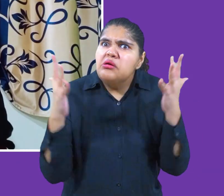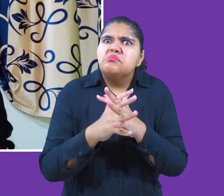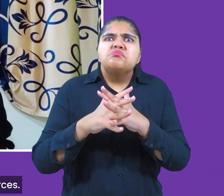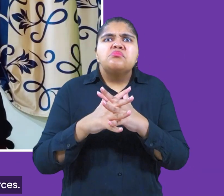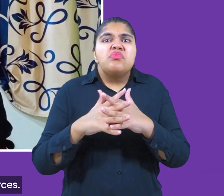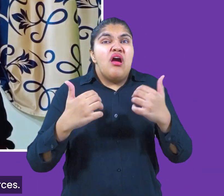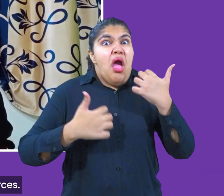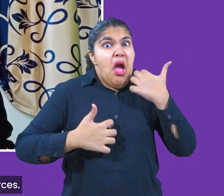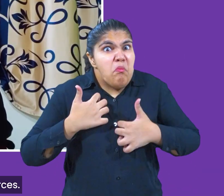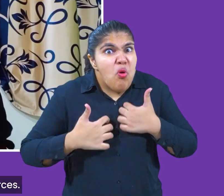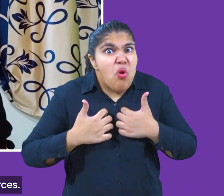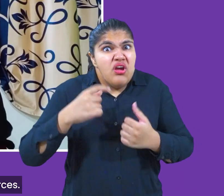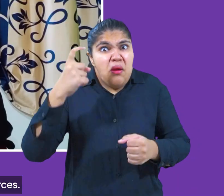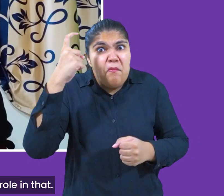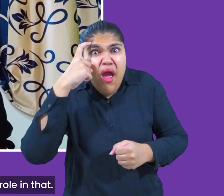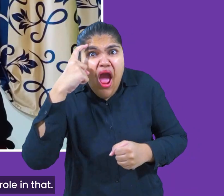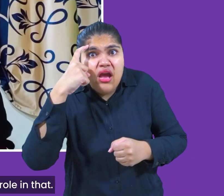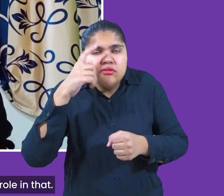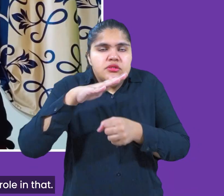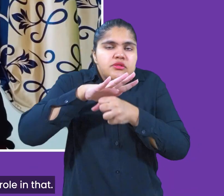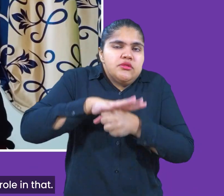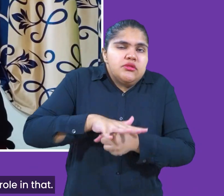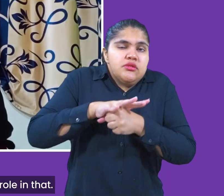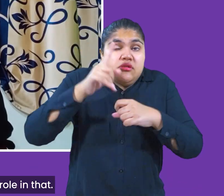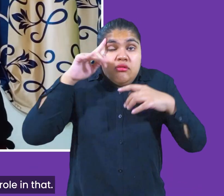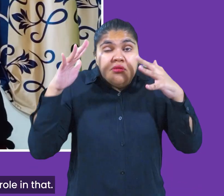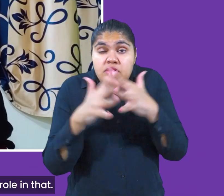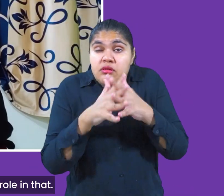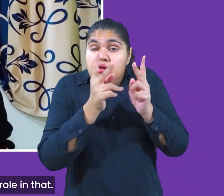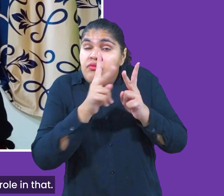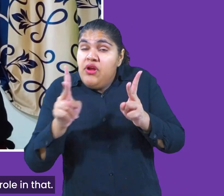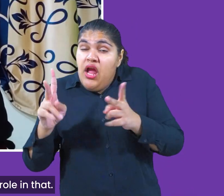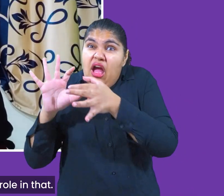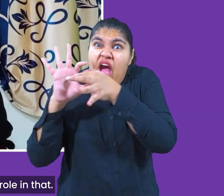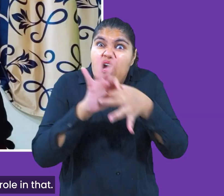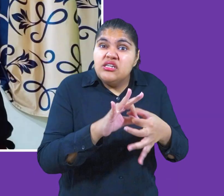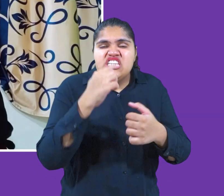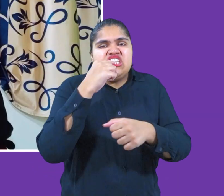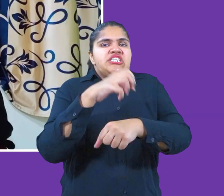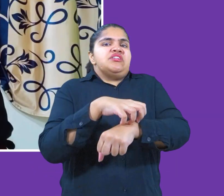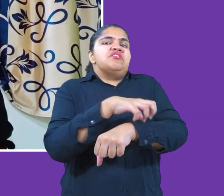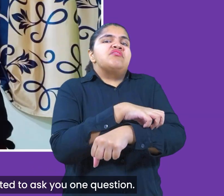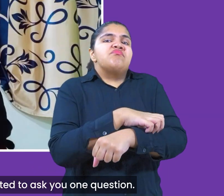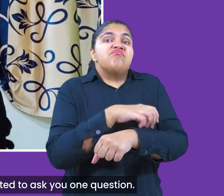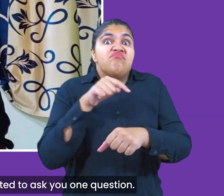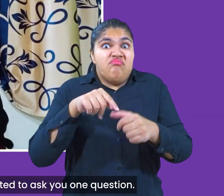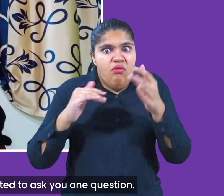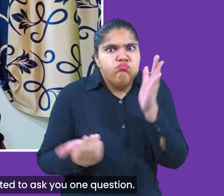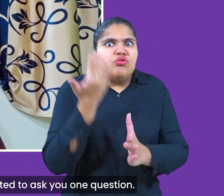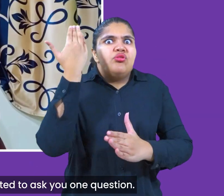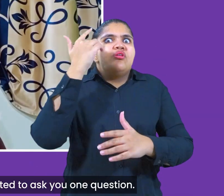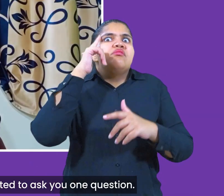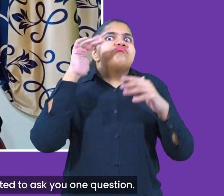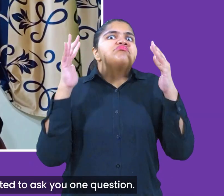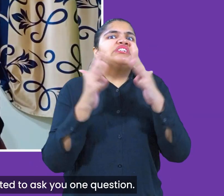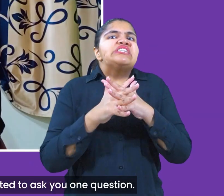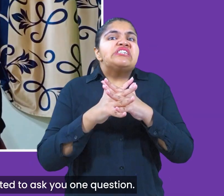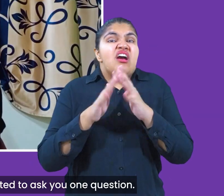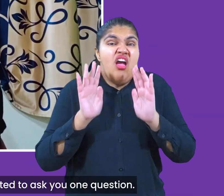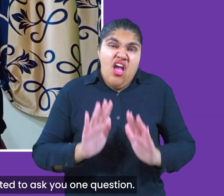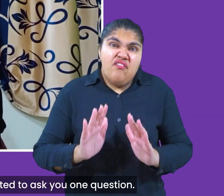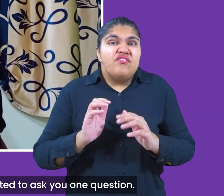etc. Right, from various sources, and vitiligo also plays a role in that. So so